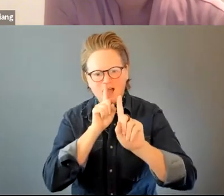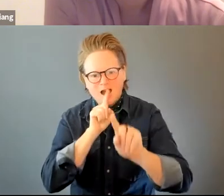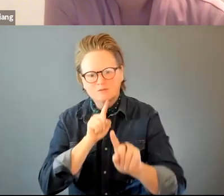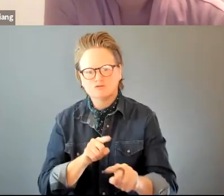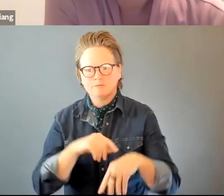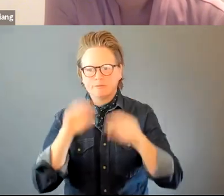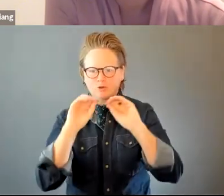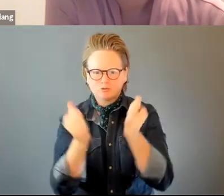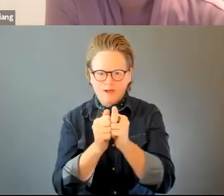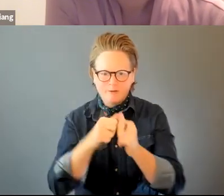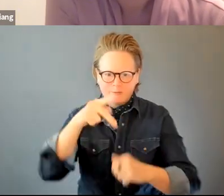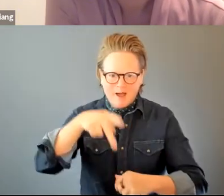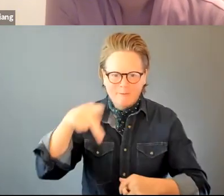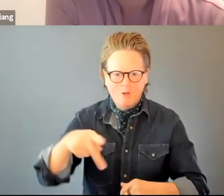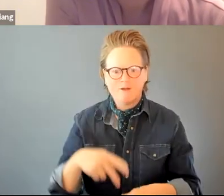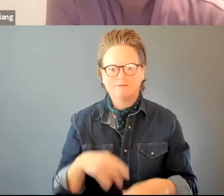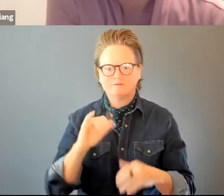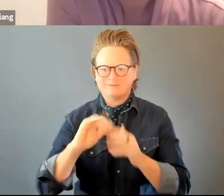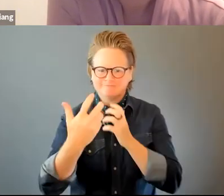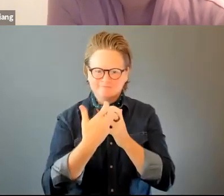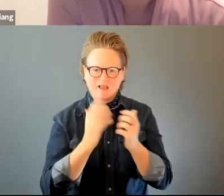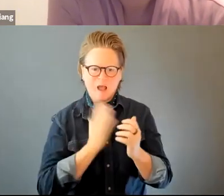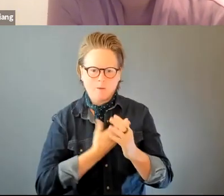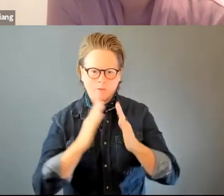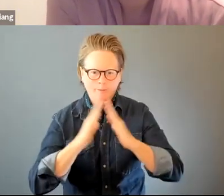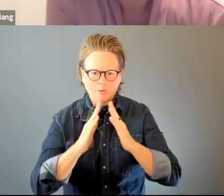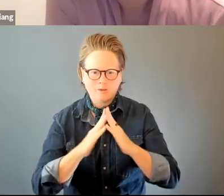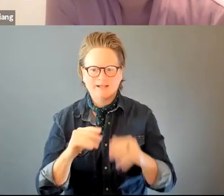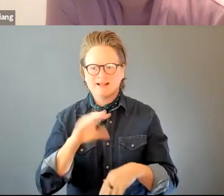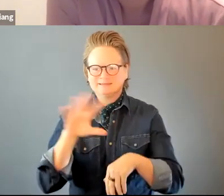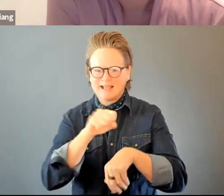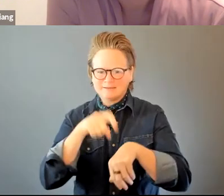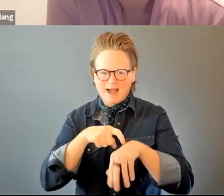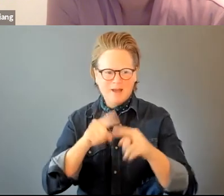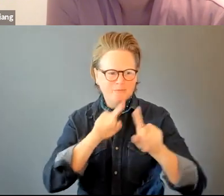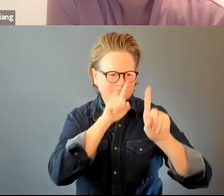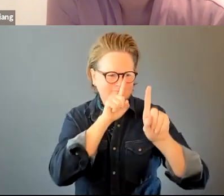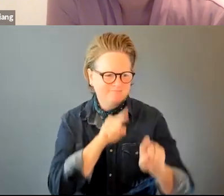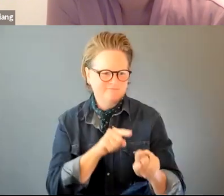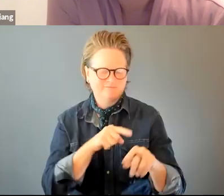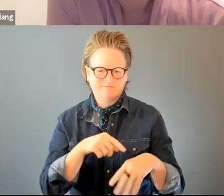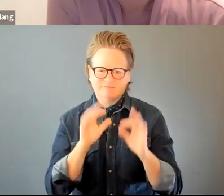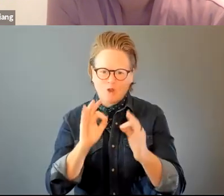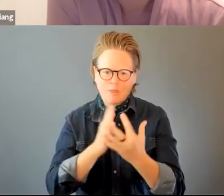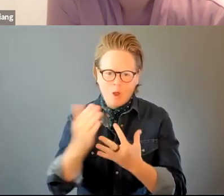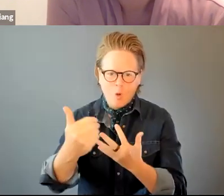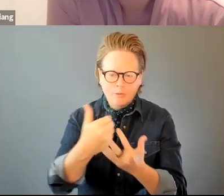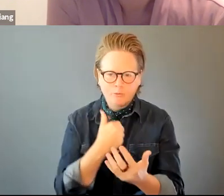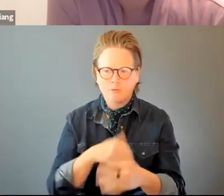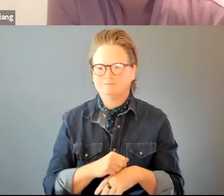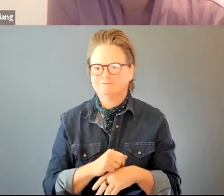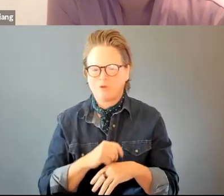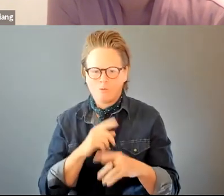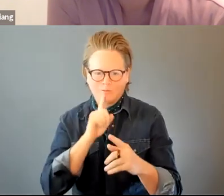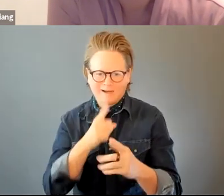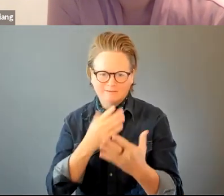time to join and answer all these questions and put together the PowerPoint that really helps, you know, with our